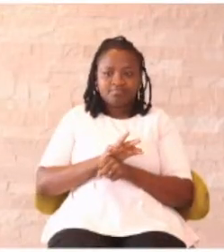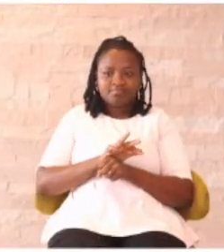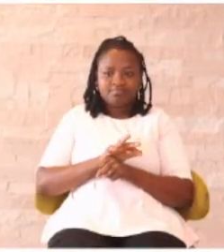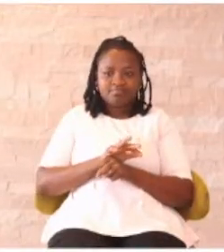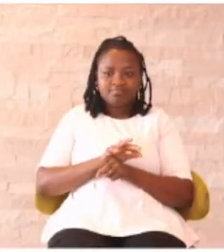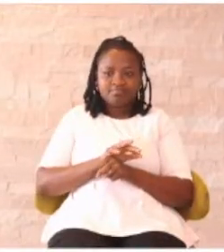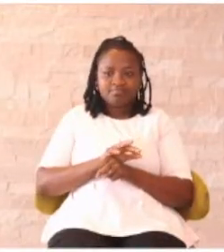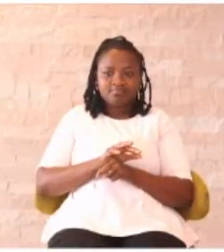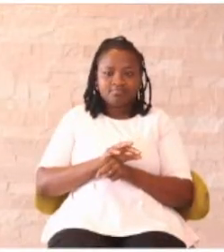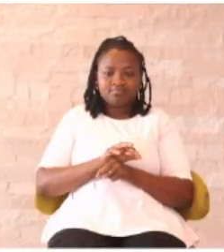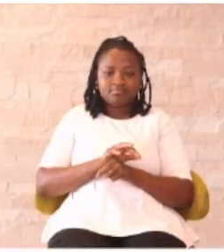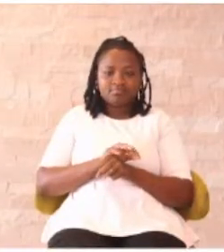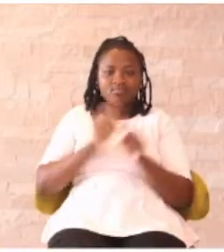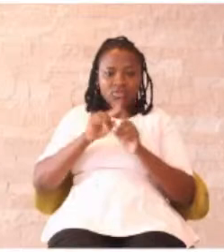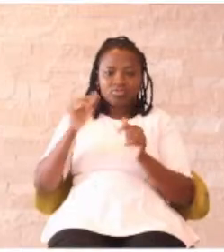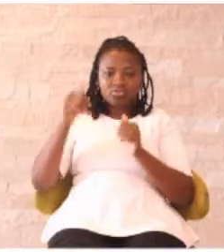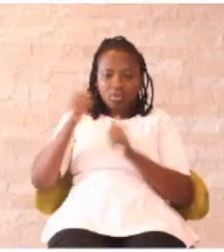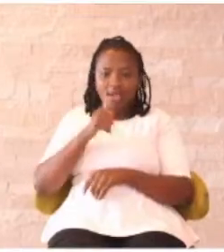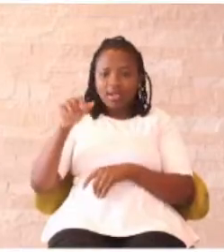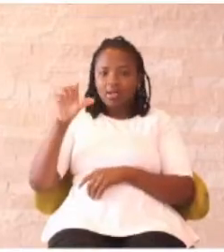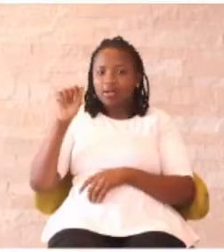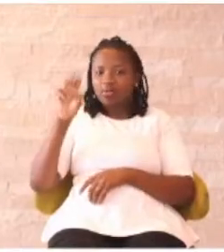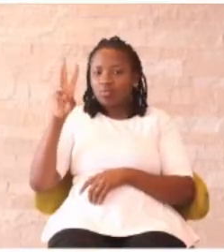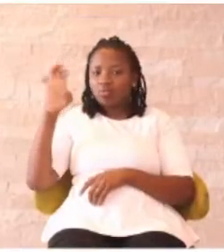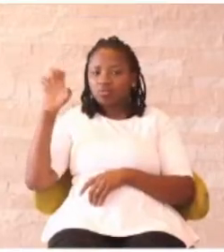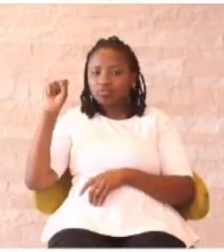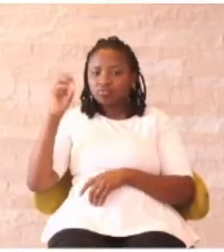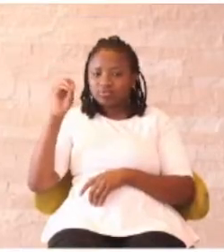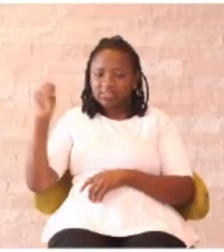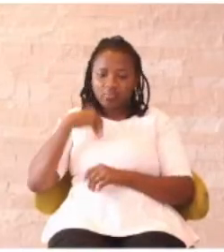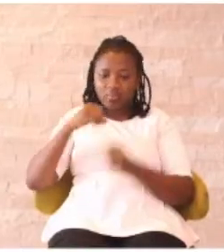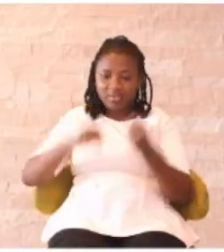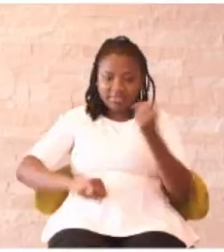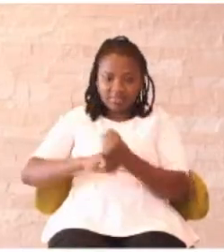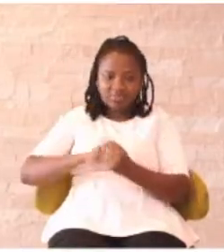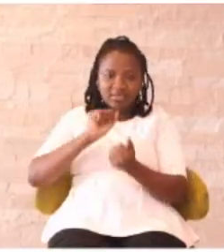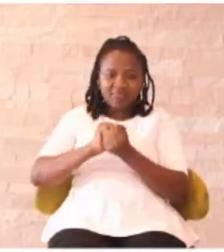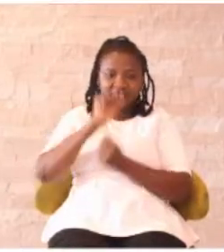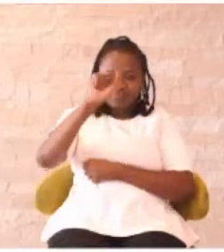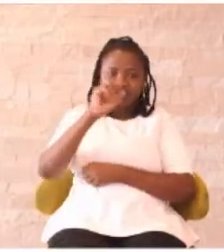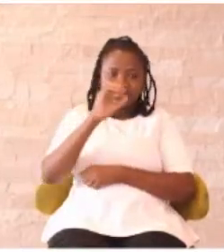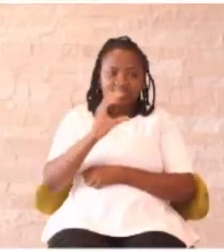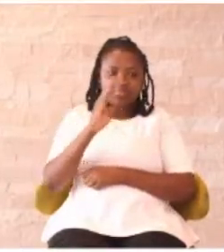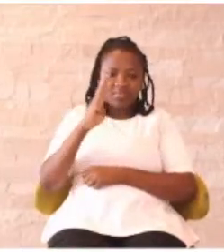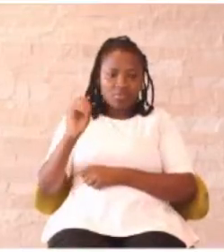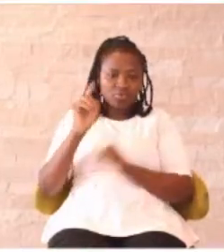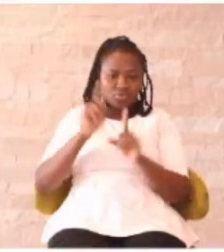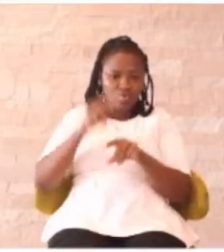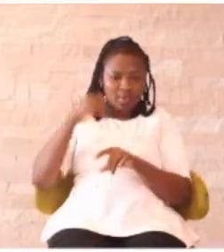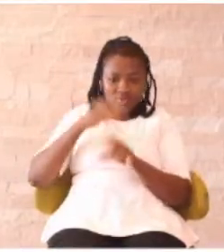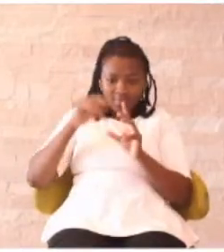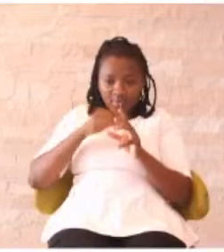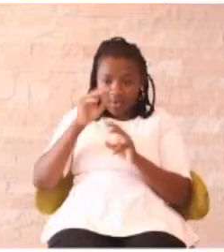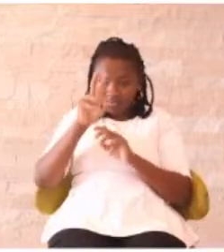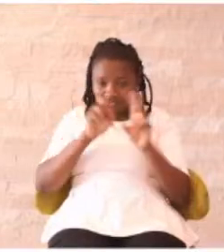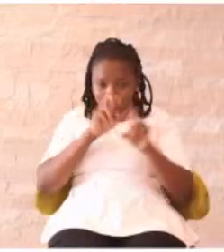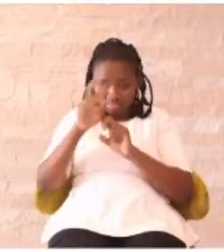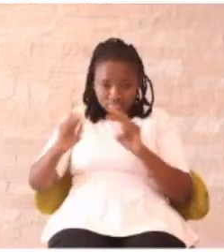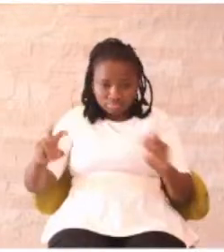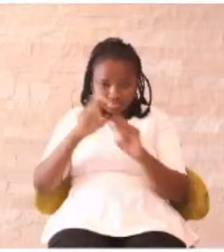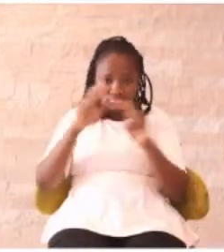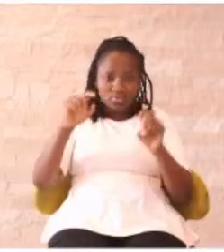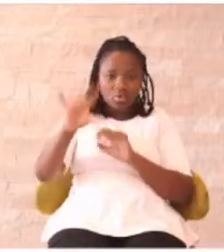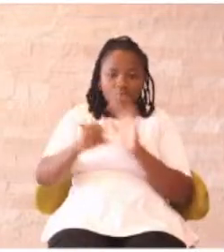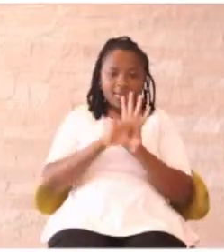And under AWESOME, we support 15 CBOs. So during the initial mapping, that was identified as a